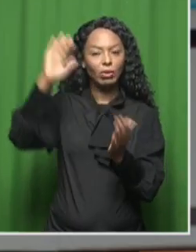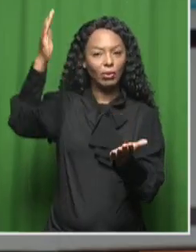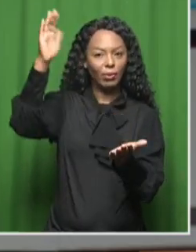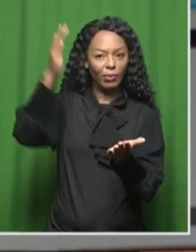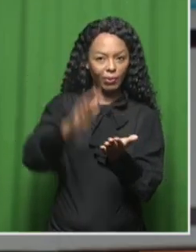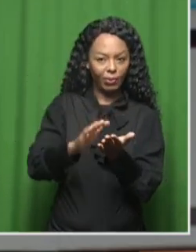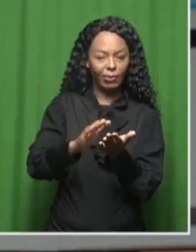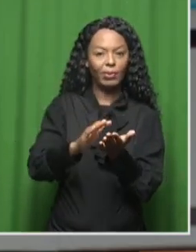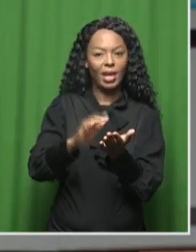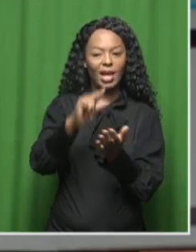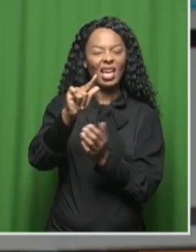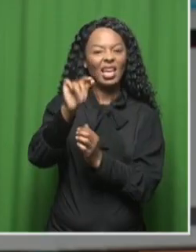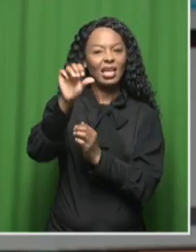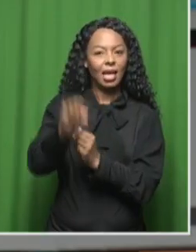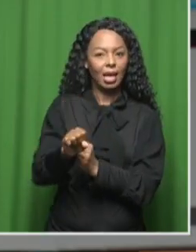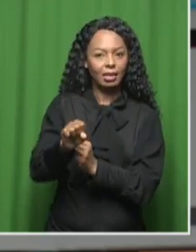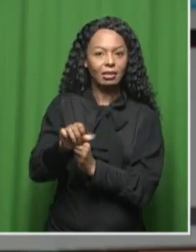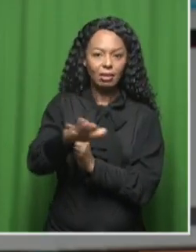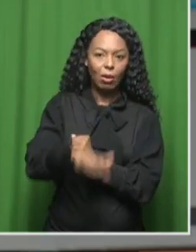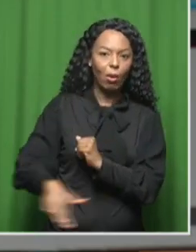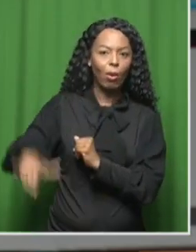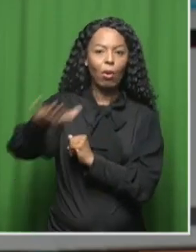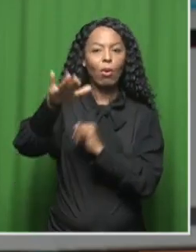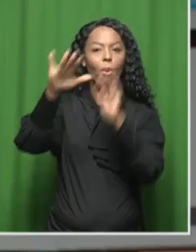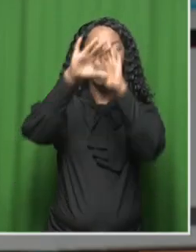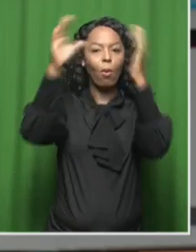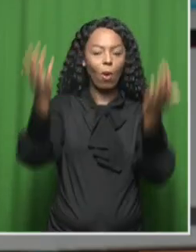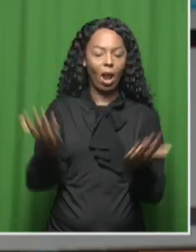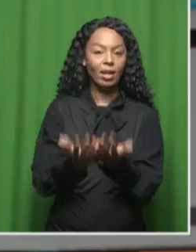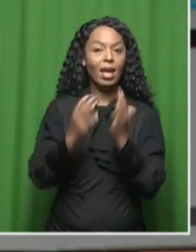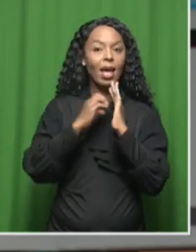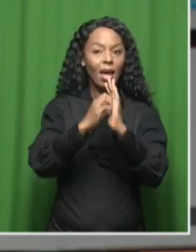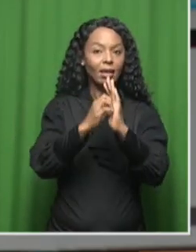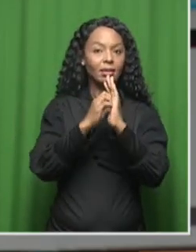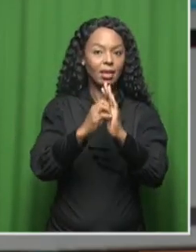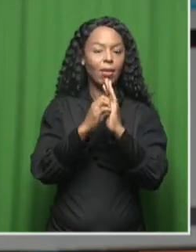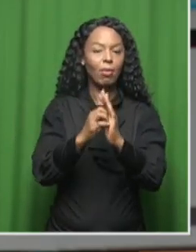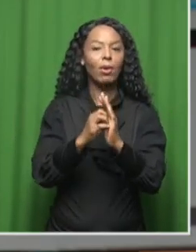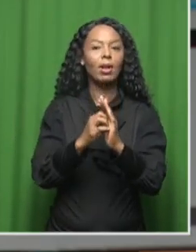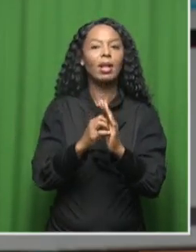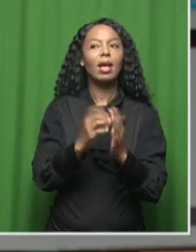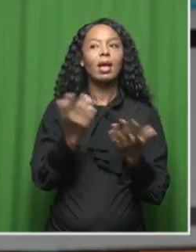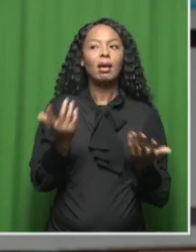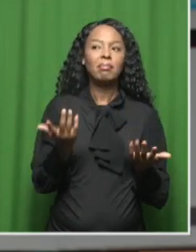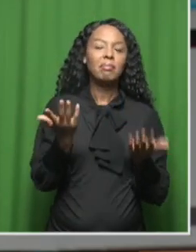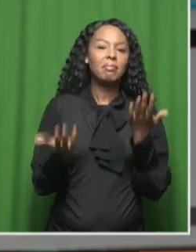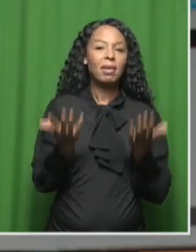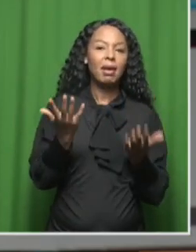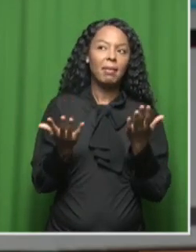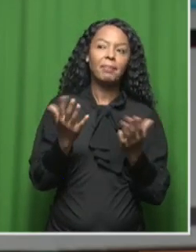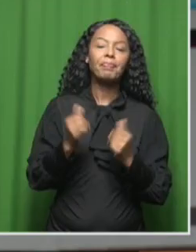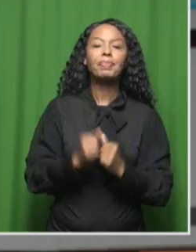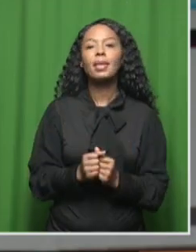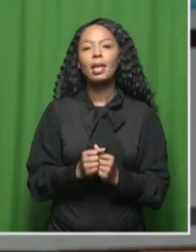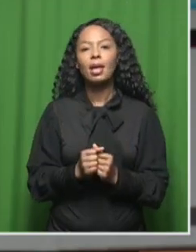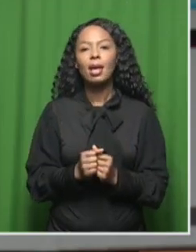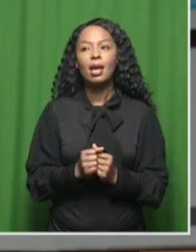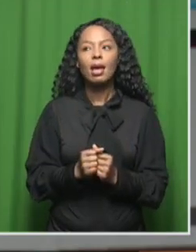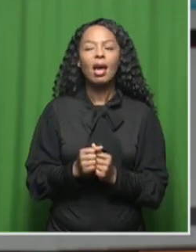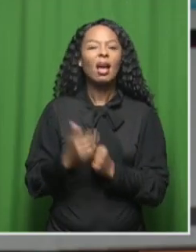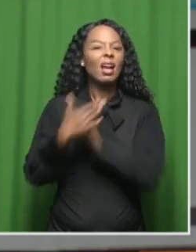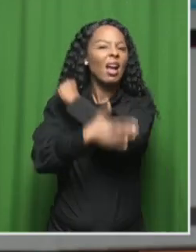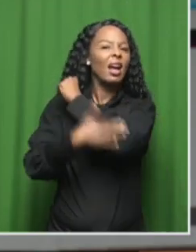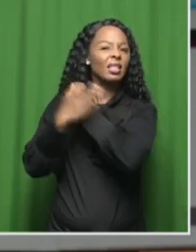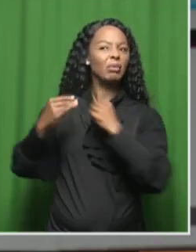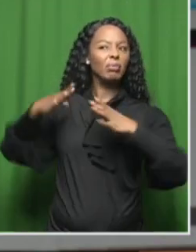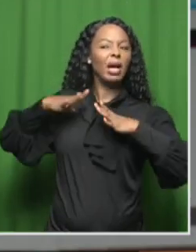gases across the world. Let me demonstrate this by an example. Instead of a developed country somewhere in